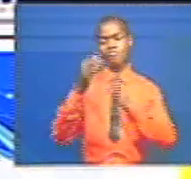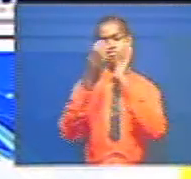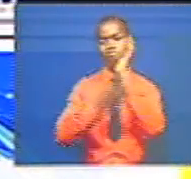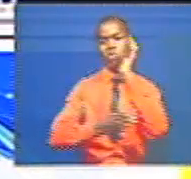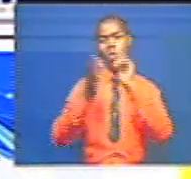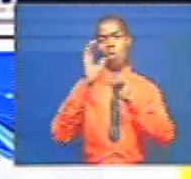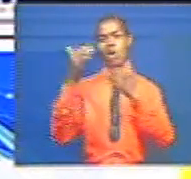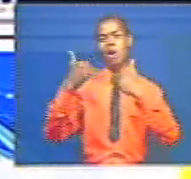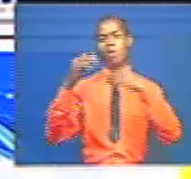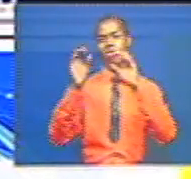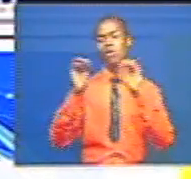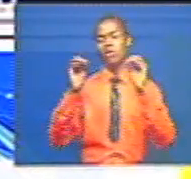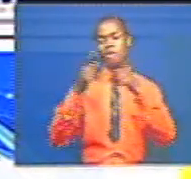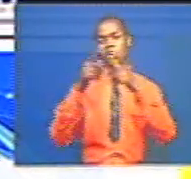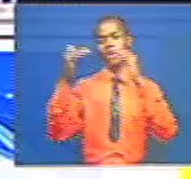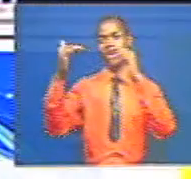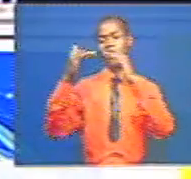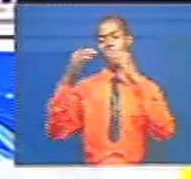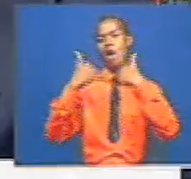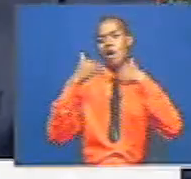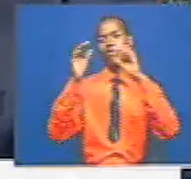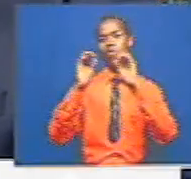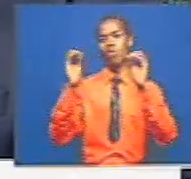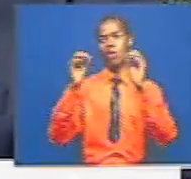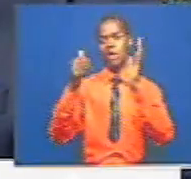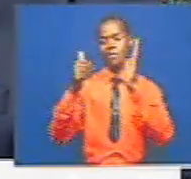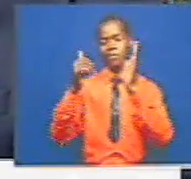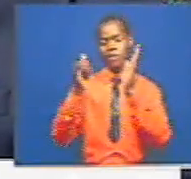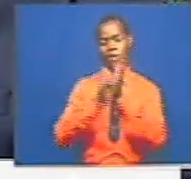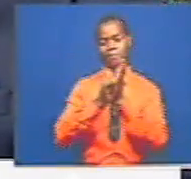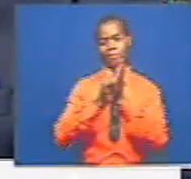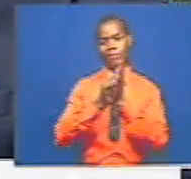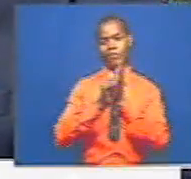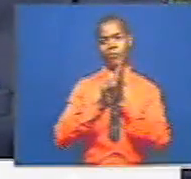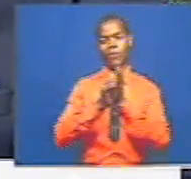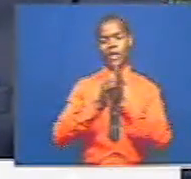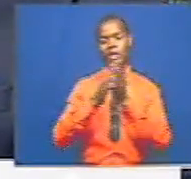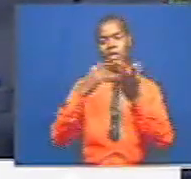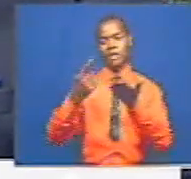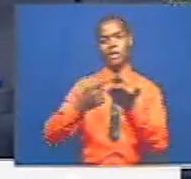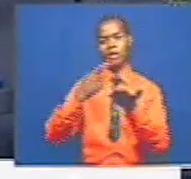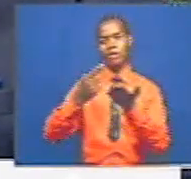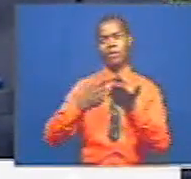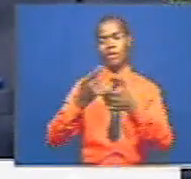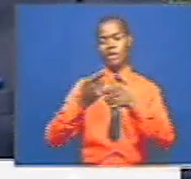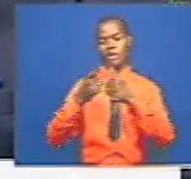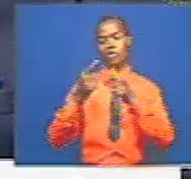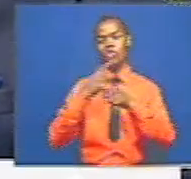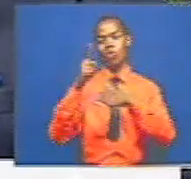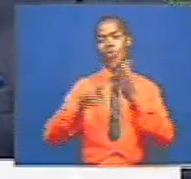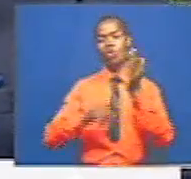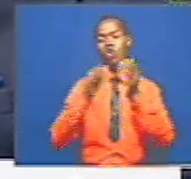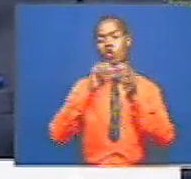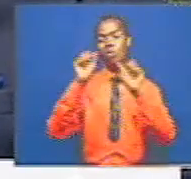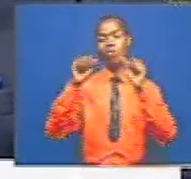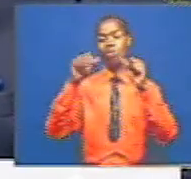Then there is no equity there. And those are the issues we are raising with the people who are doing agriculture, and we are telling them, you cannot take all the waters because